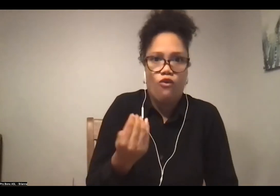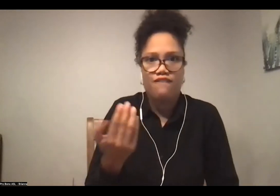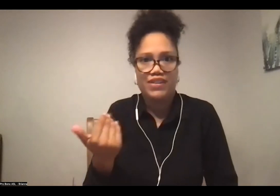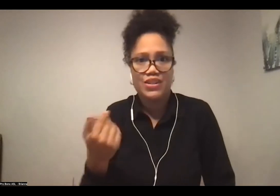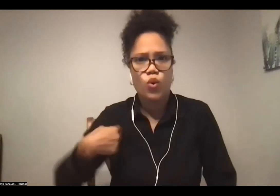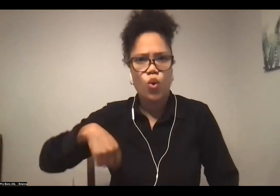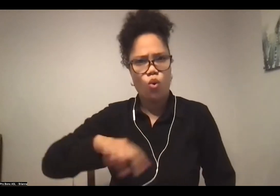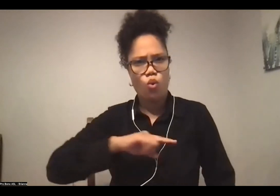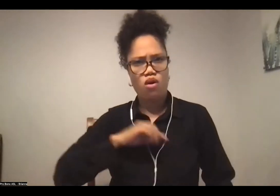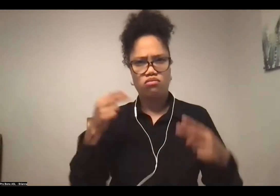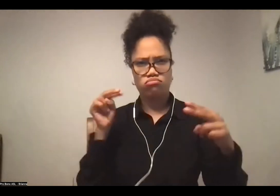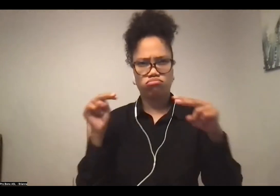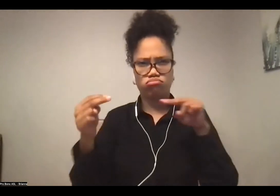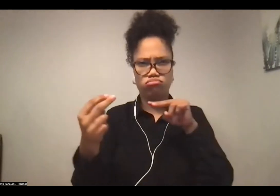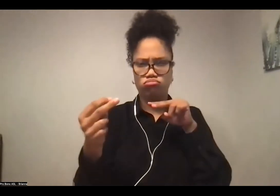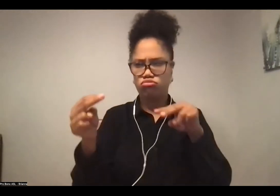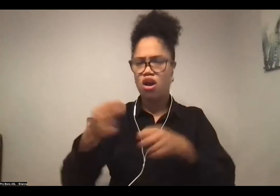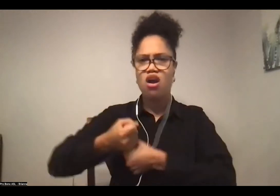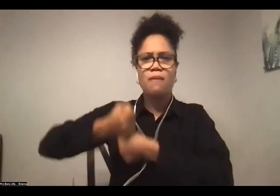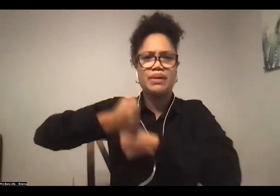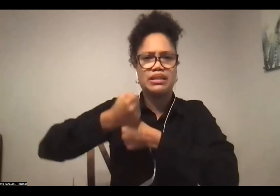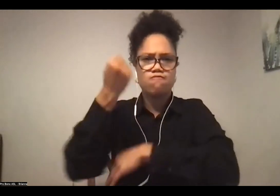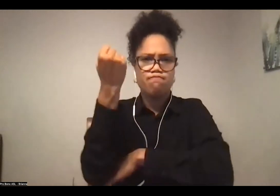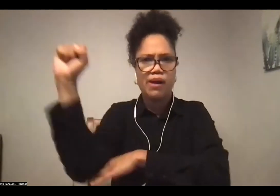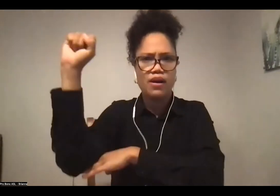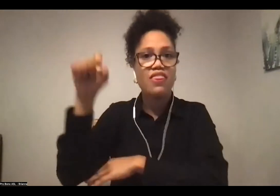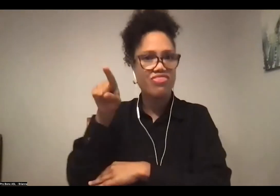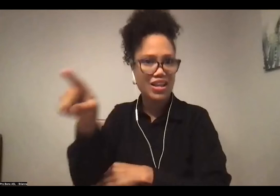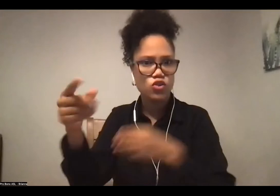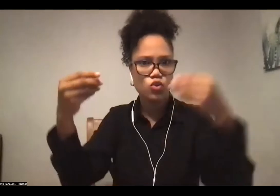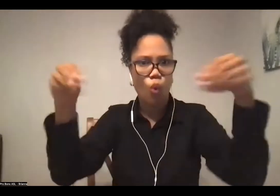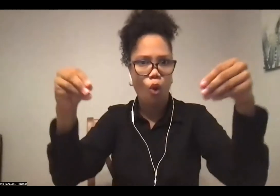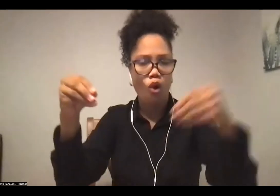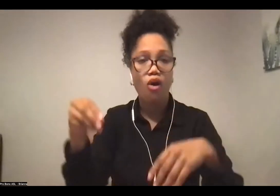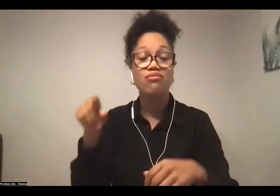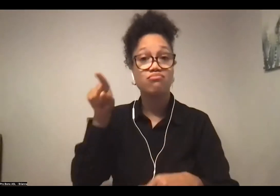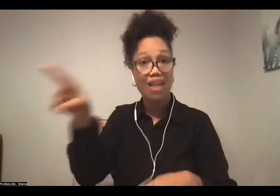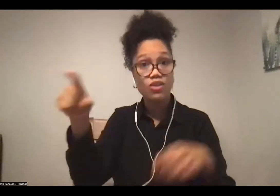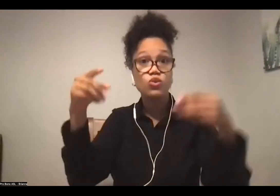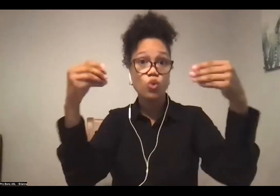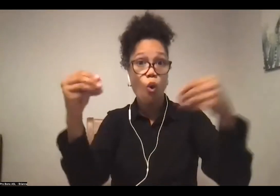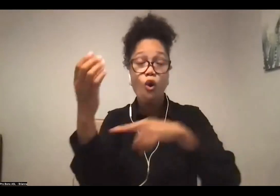we began to picket blue and gold. It didn't take long before blue and gold was